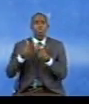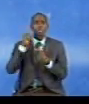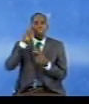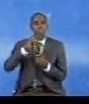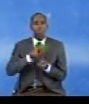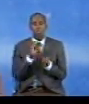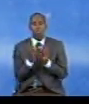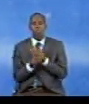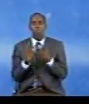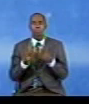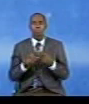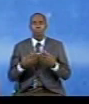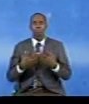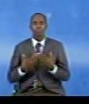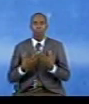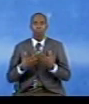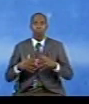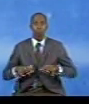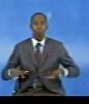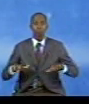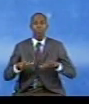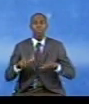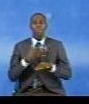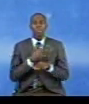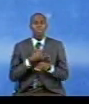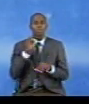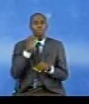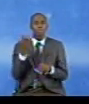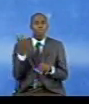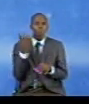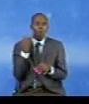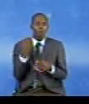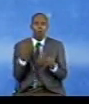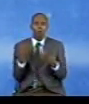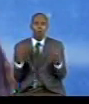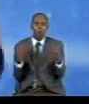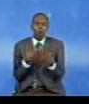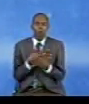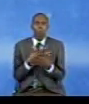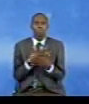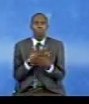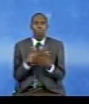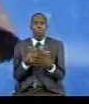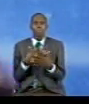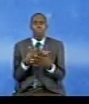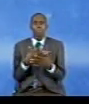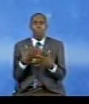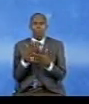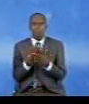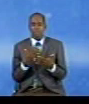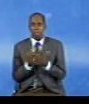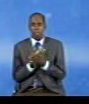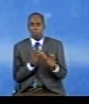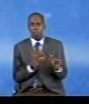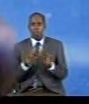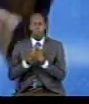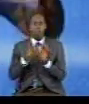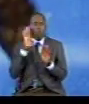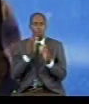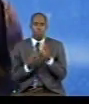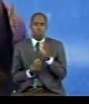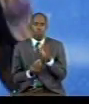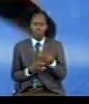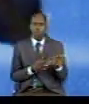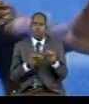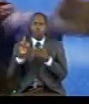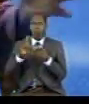vibration, and I was really afraid of myself. The object will move to my head, move from my down, as if part of my